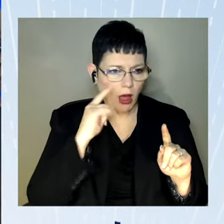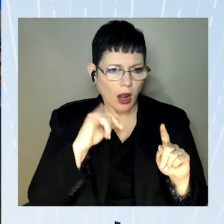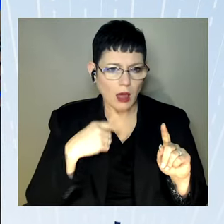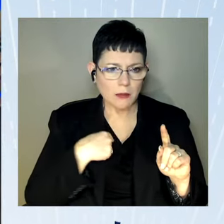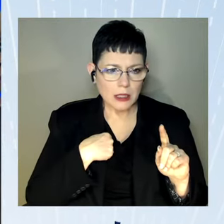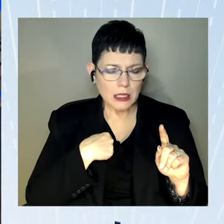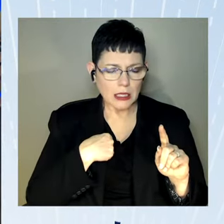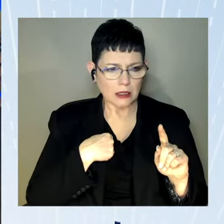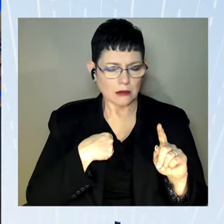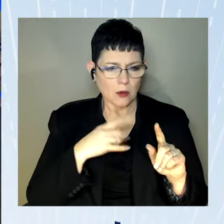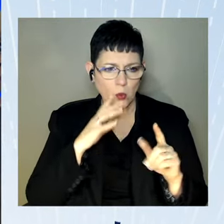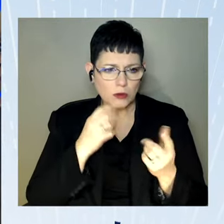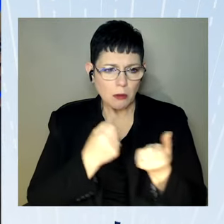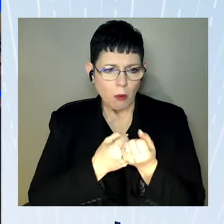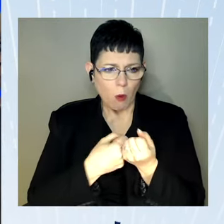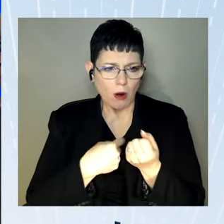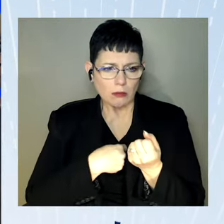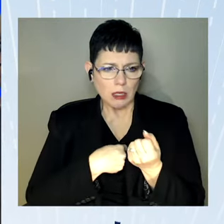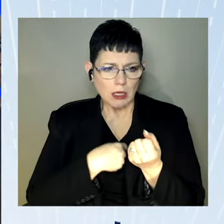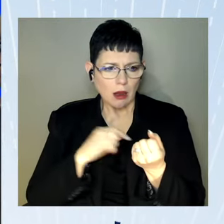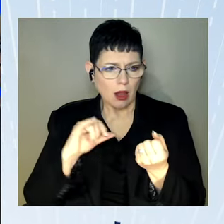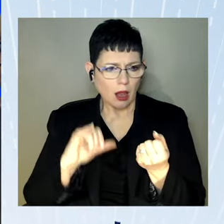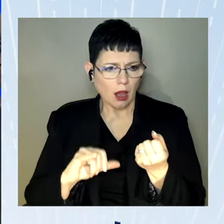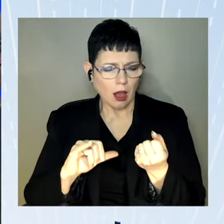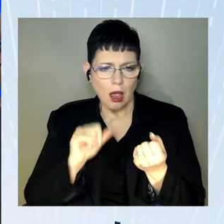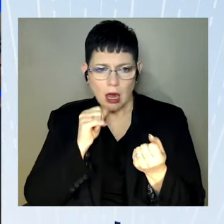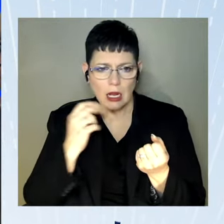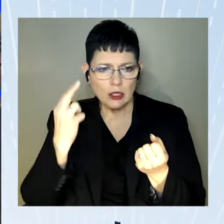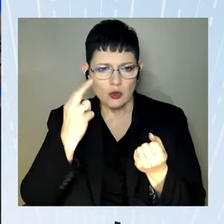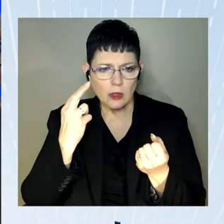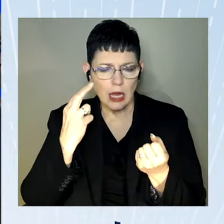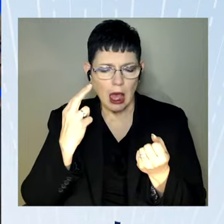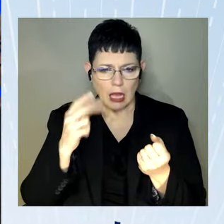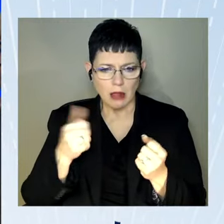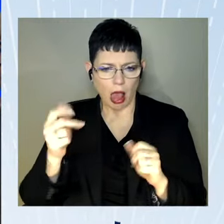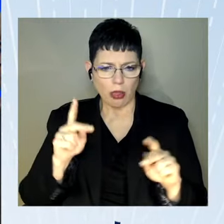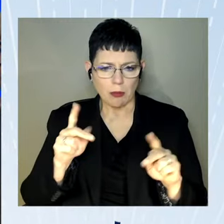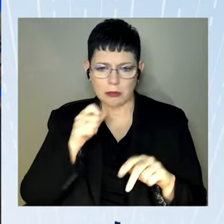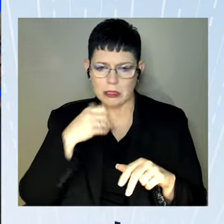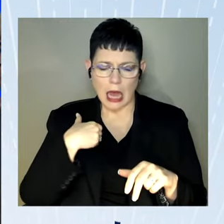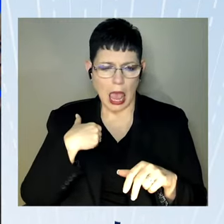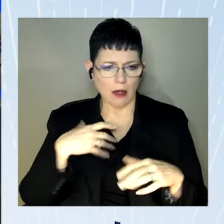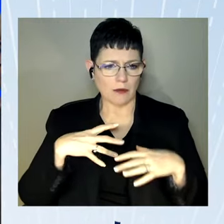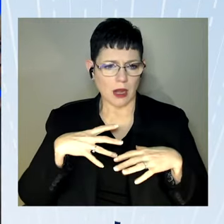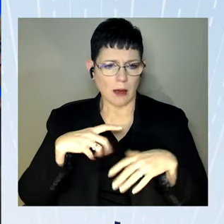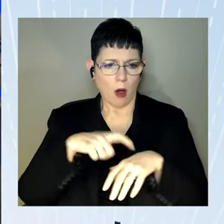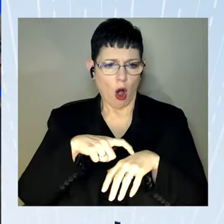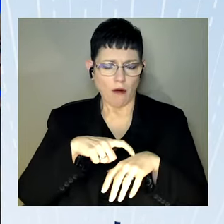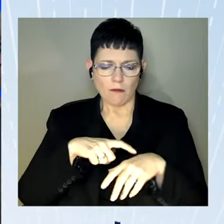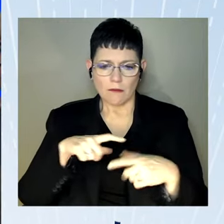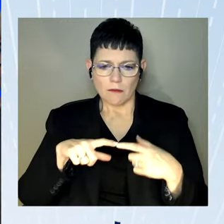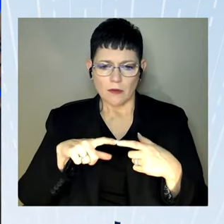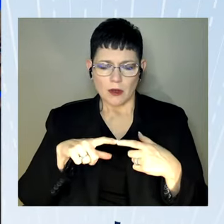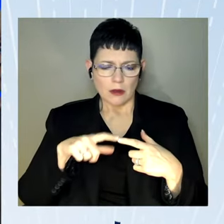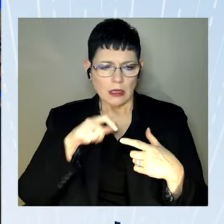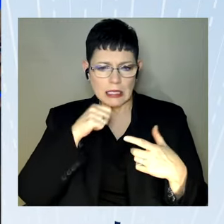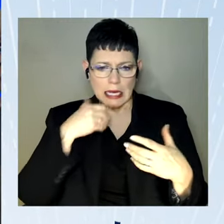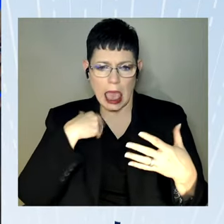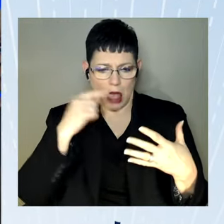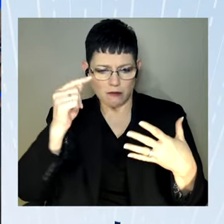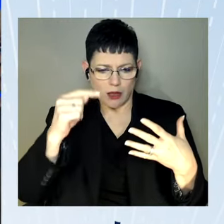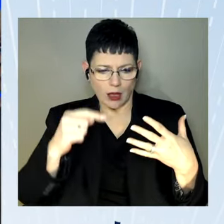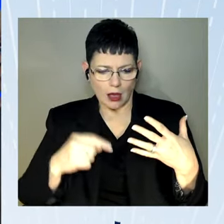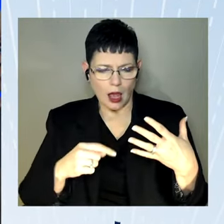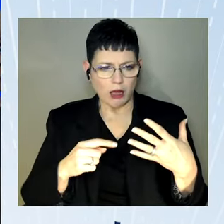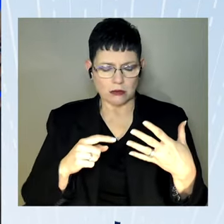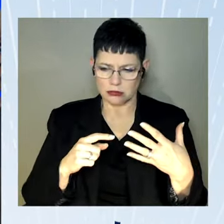me or say, you know what, I don't know what it's like to have time off. I don't know what it's like to do many things. But when I got with them, it was like, these